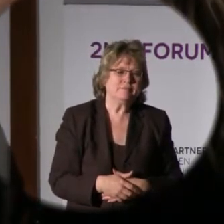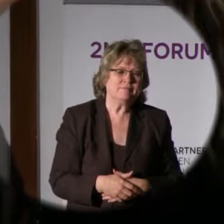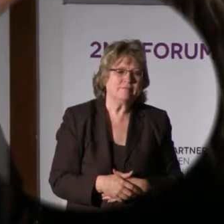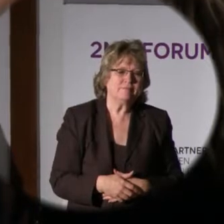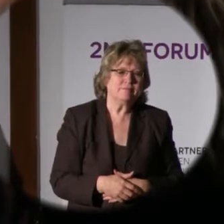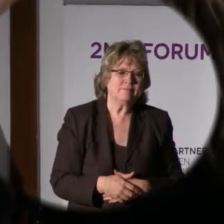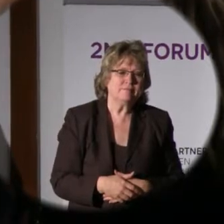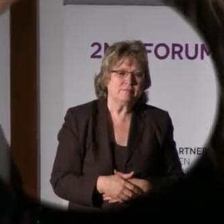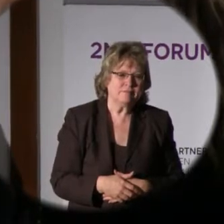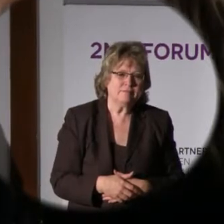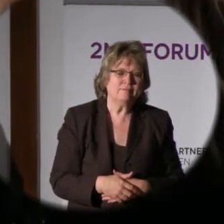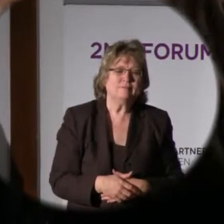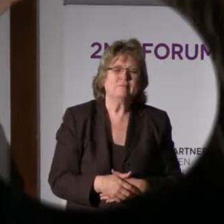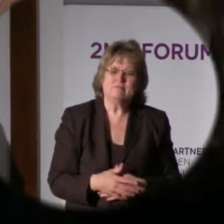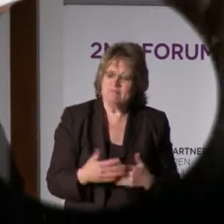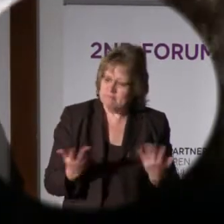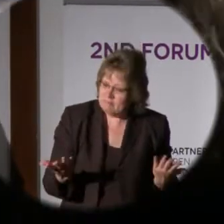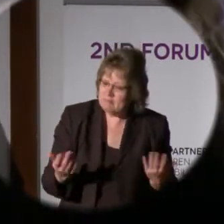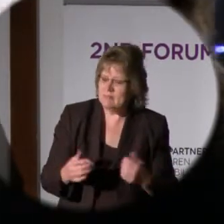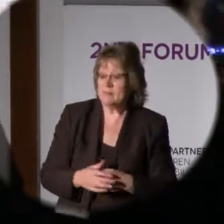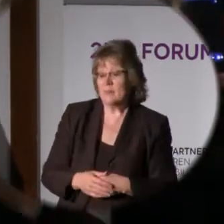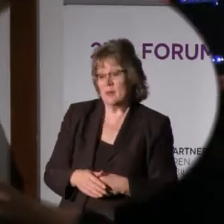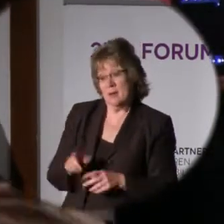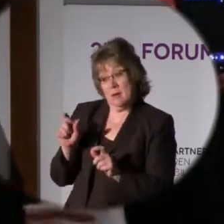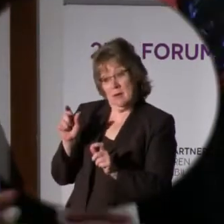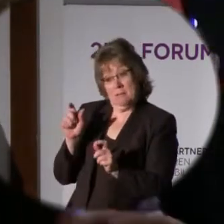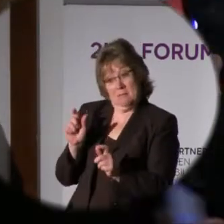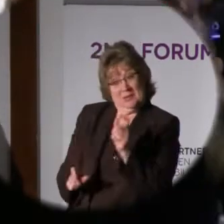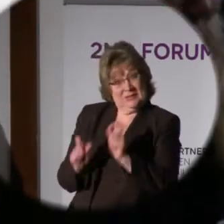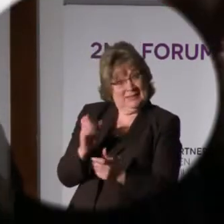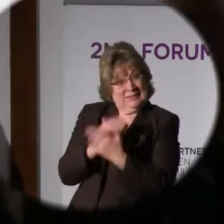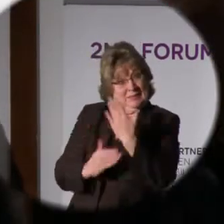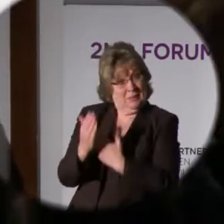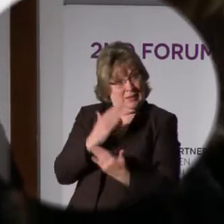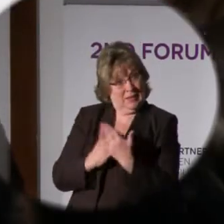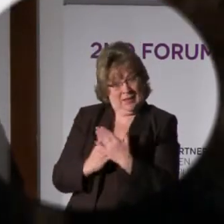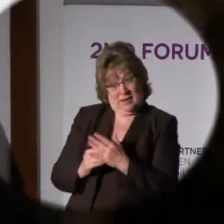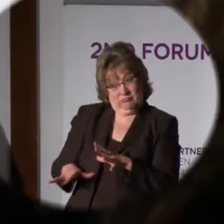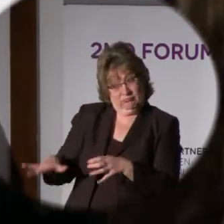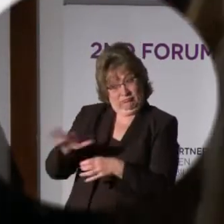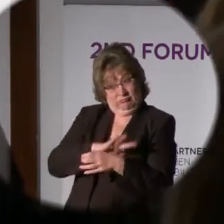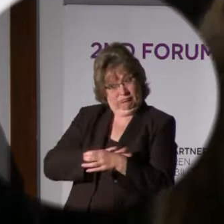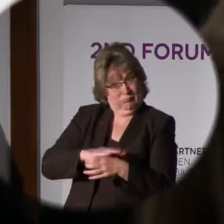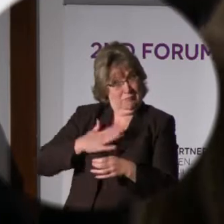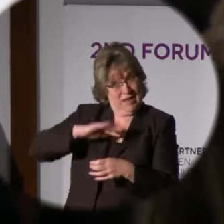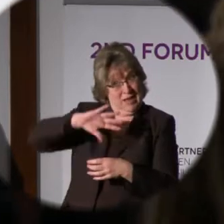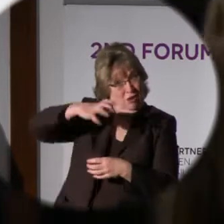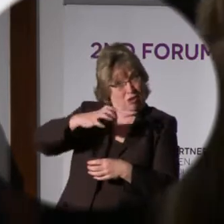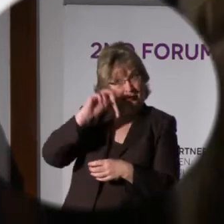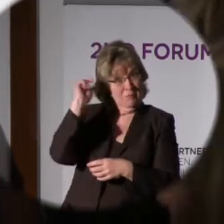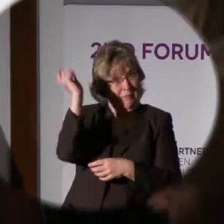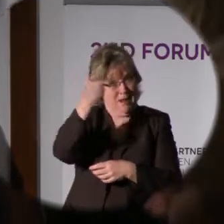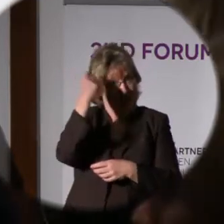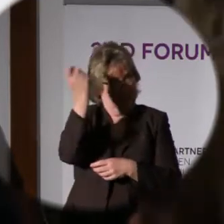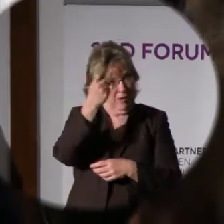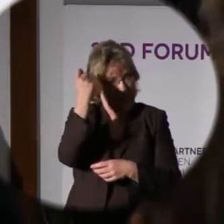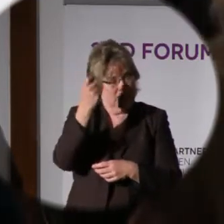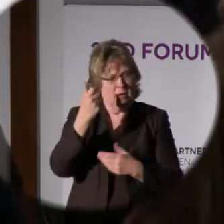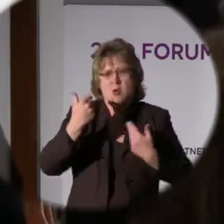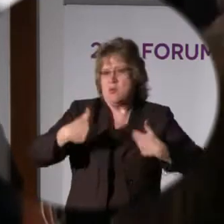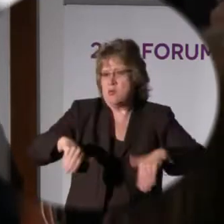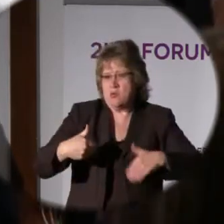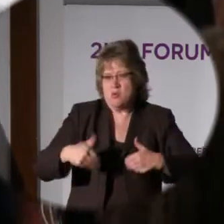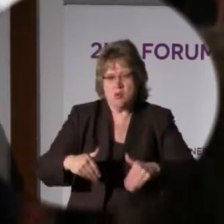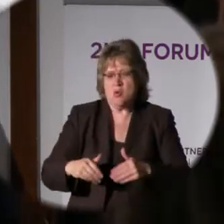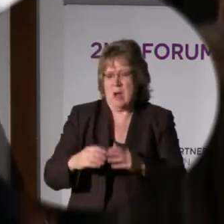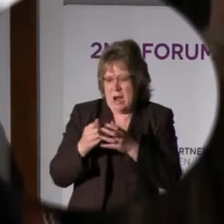the disability sector in Malawi has and continue to greatly benefit from the country's leadership, which